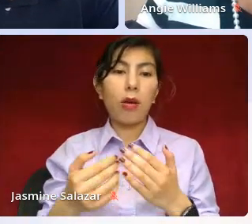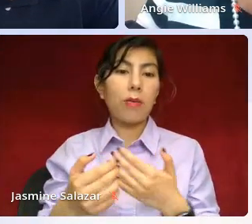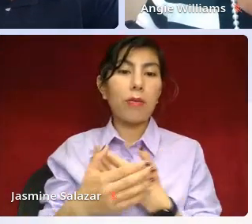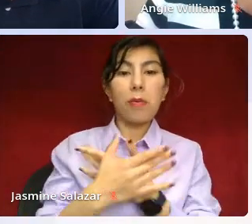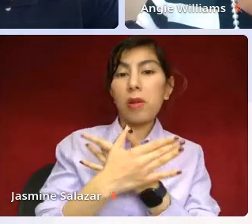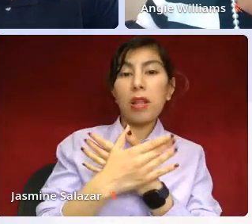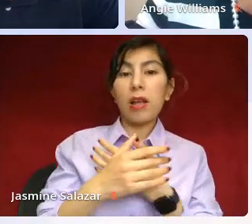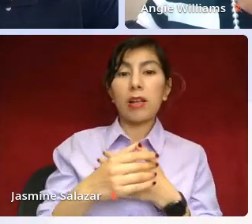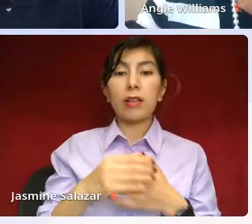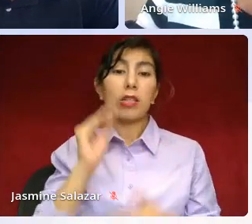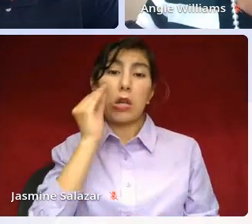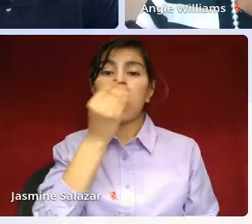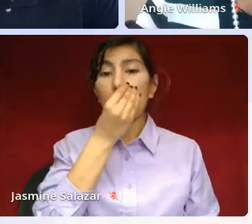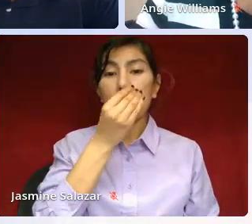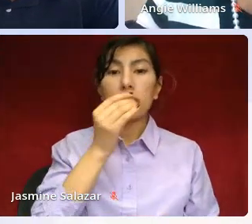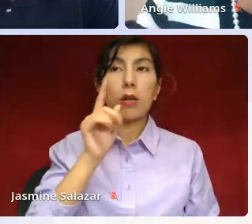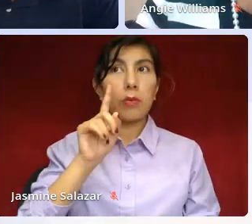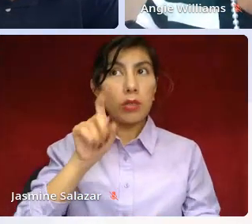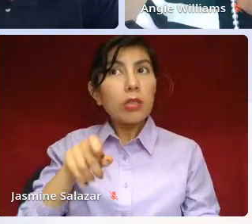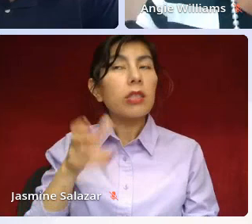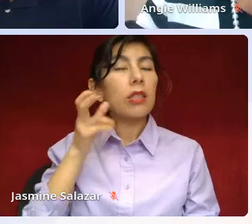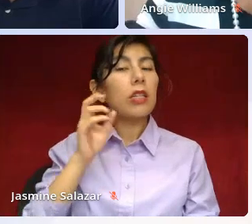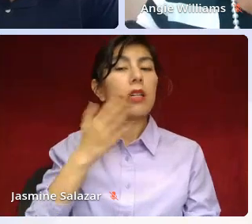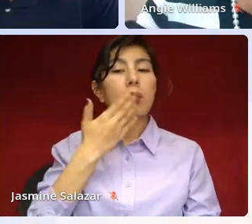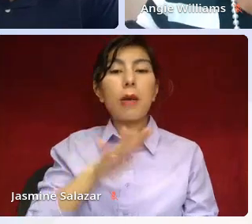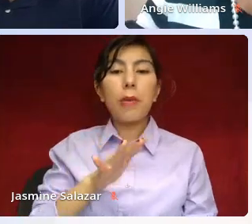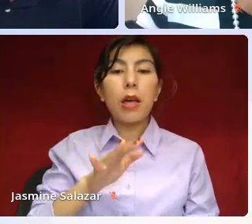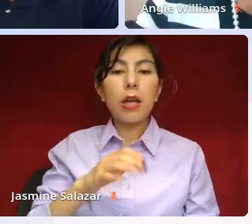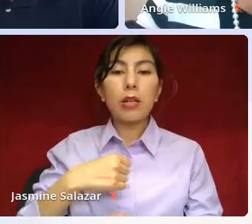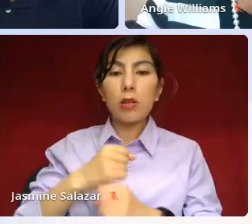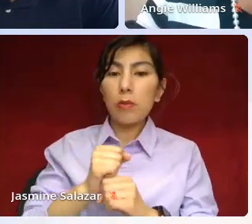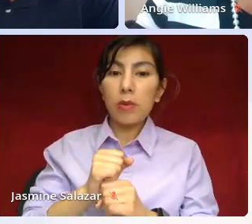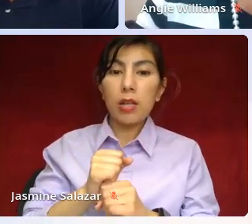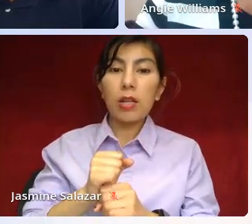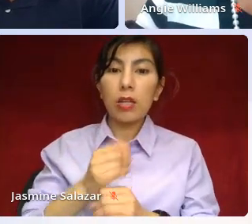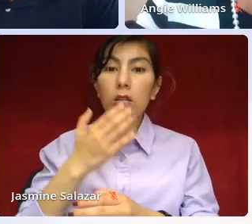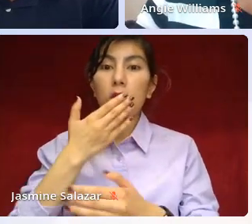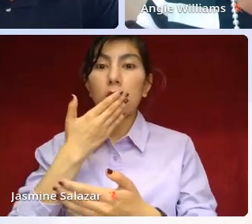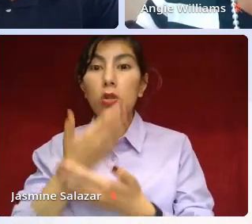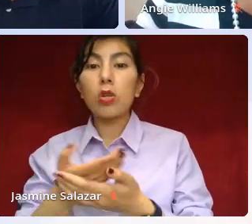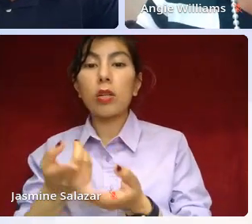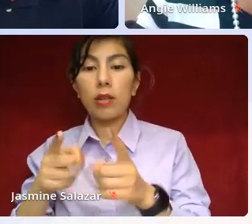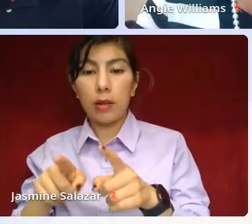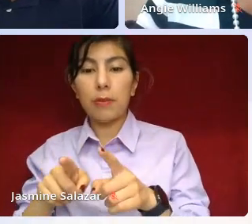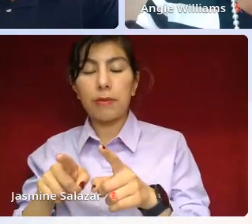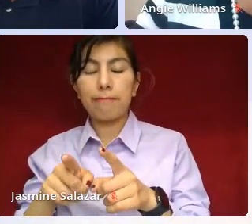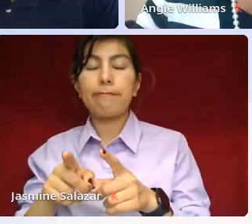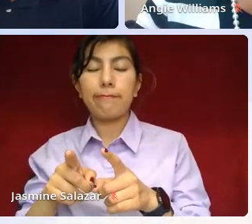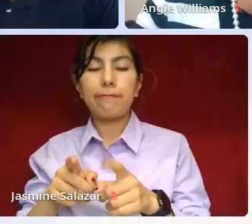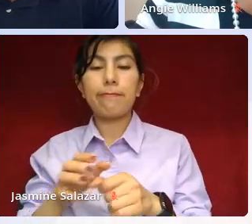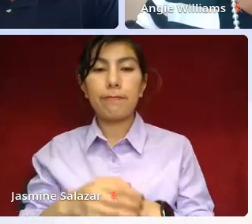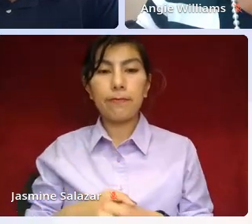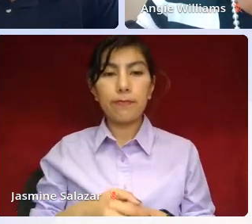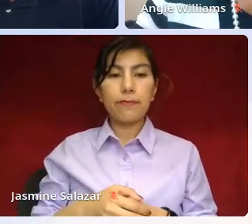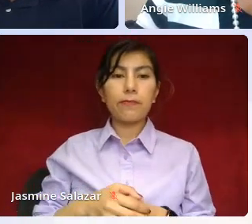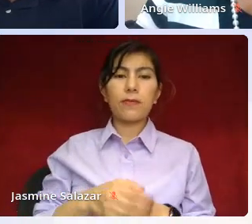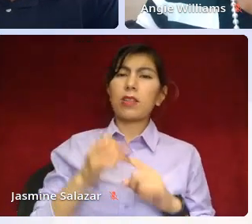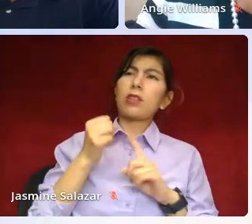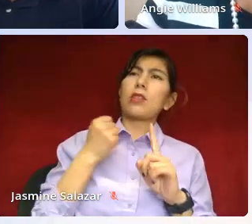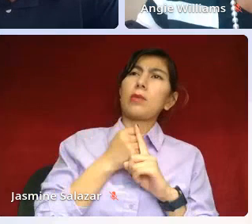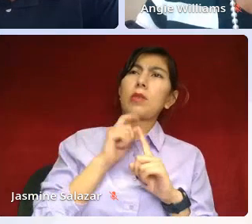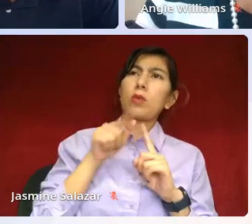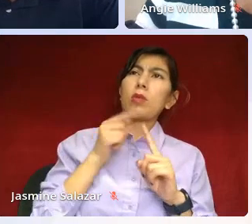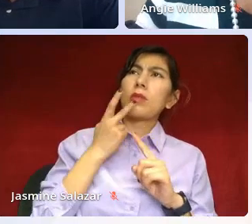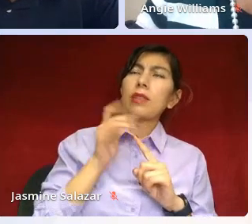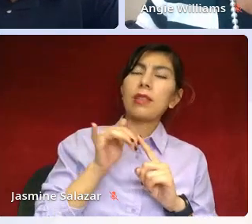and everything, because you have to hear the bad in order to make the good happen. Mm-hmm. It struck me when you said that, Raquel. I think